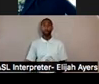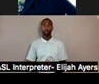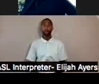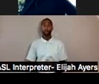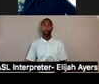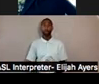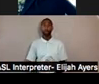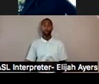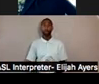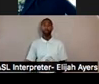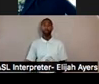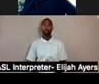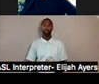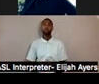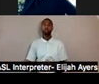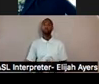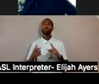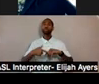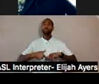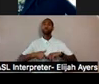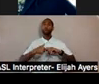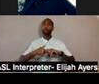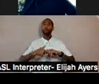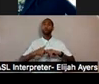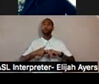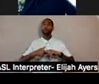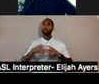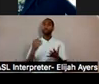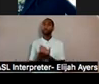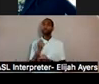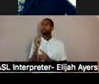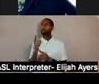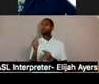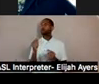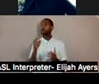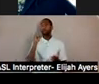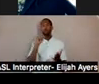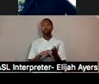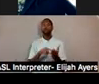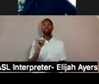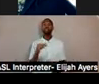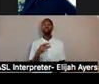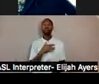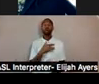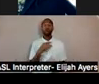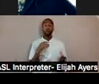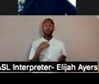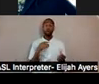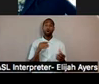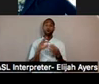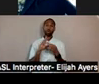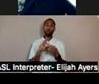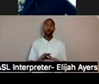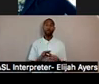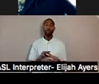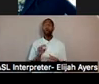So I'm just going to invite you to pause here and take a moment to notice if you feel more or less grounded